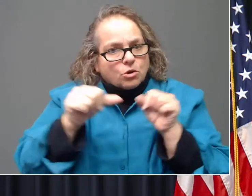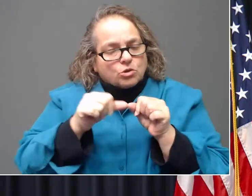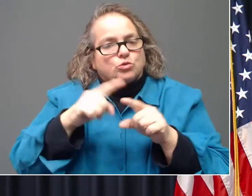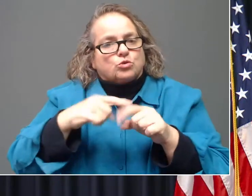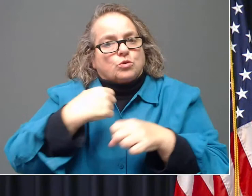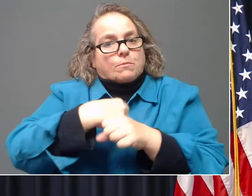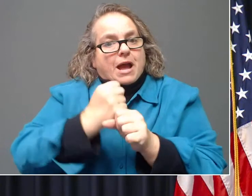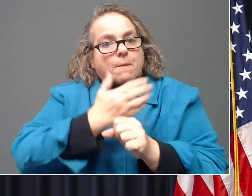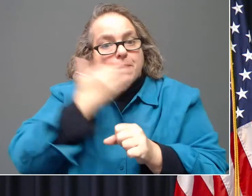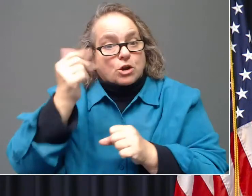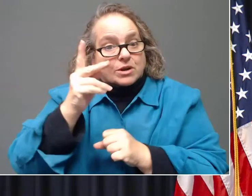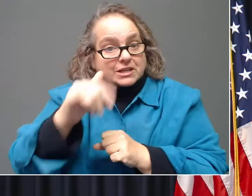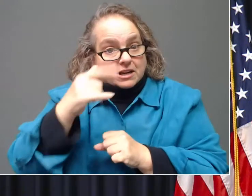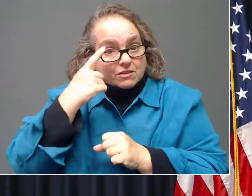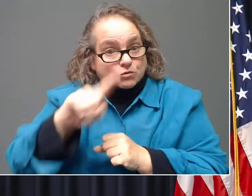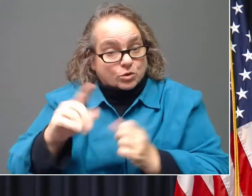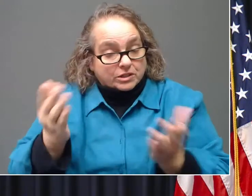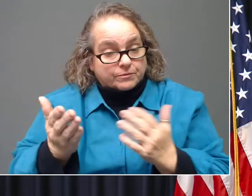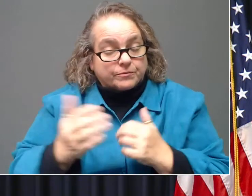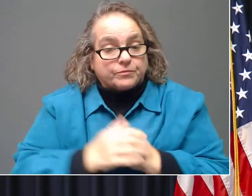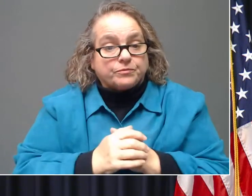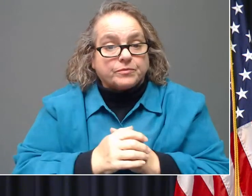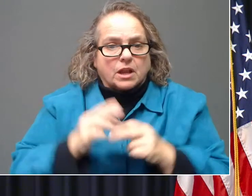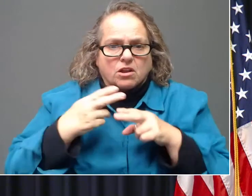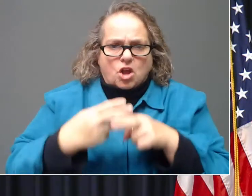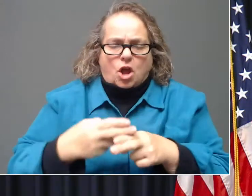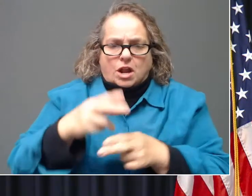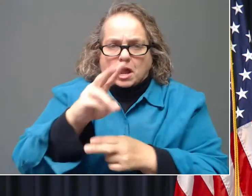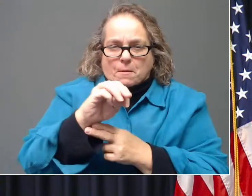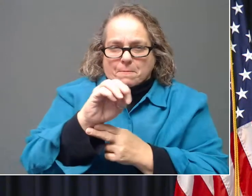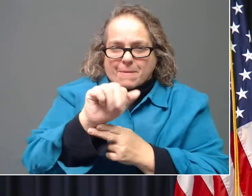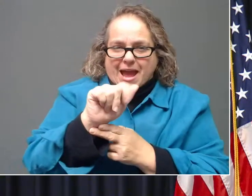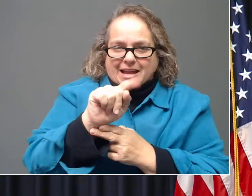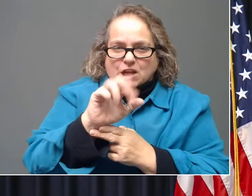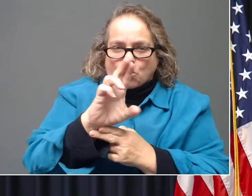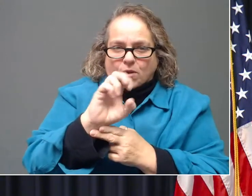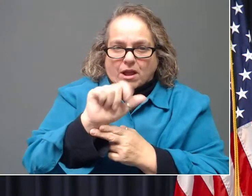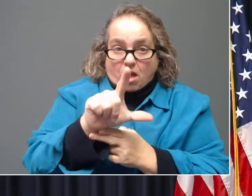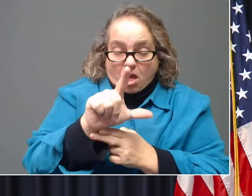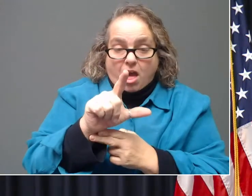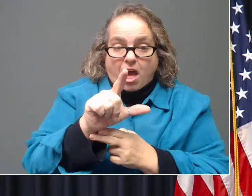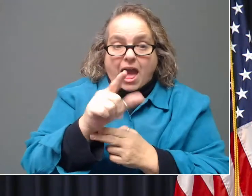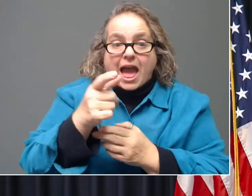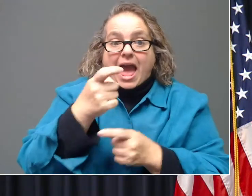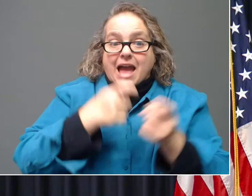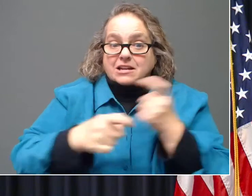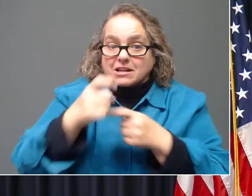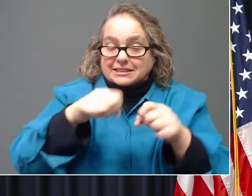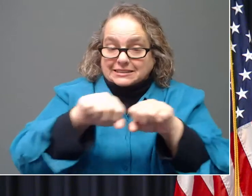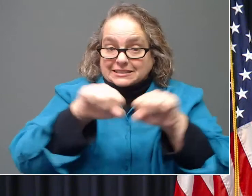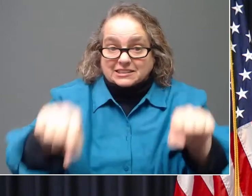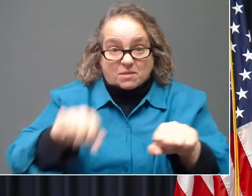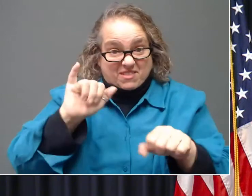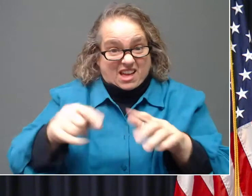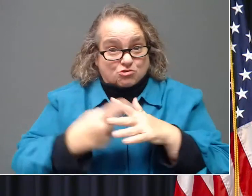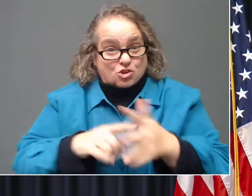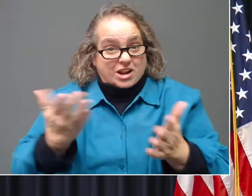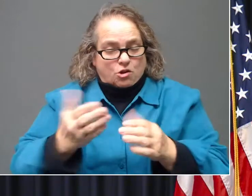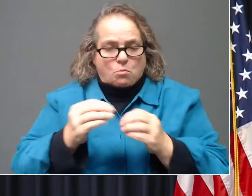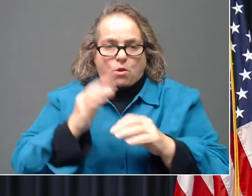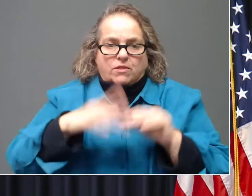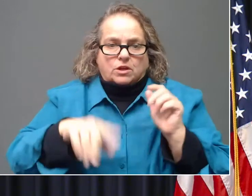residents. Material Handling Systems got its start right here in the Commonwealth more than 20 years ago. Since its founding